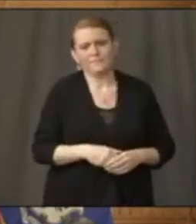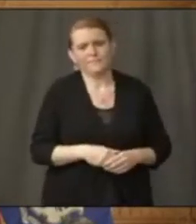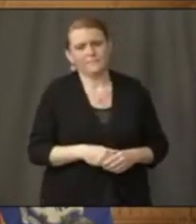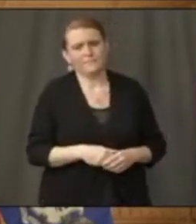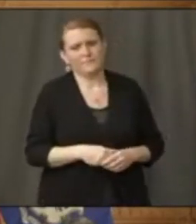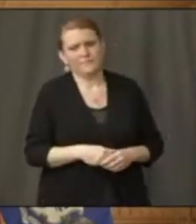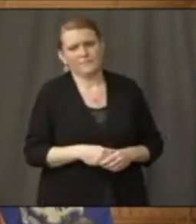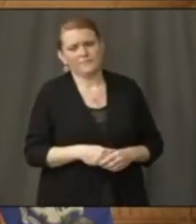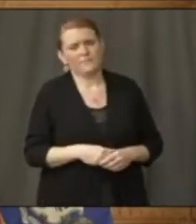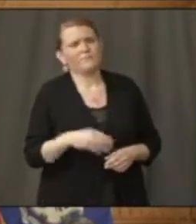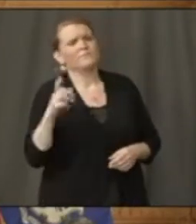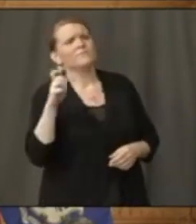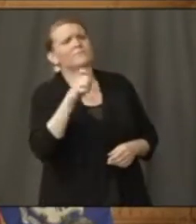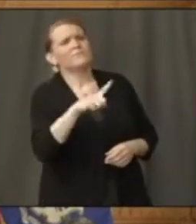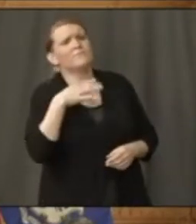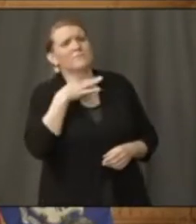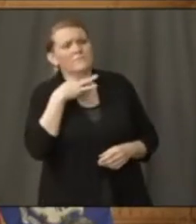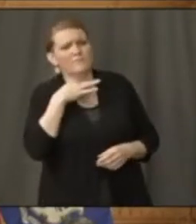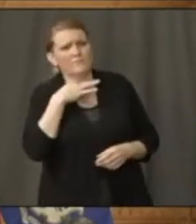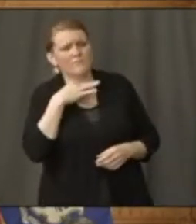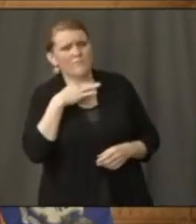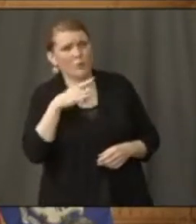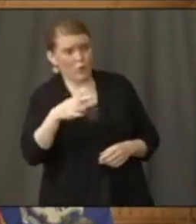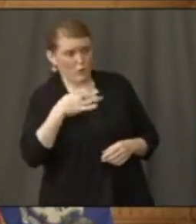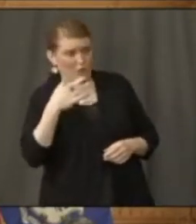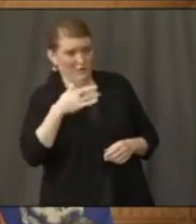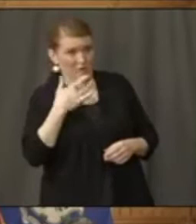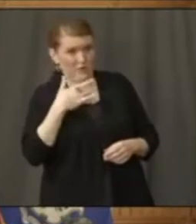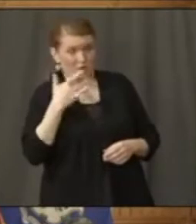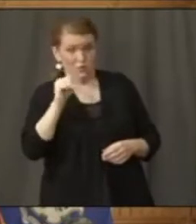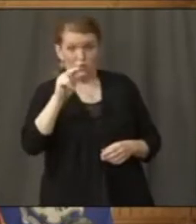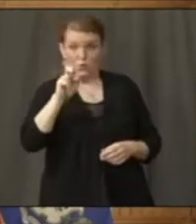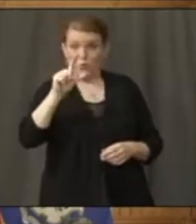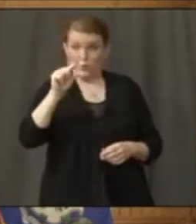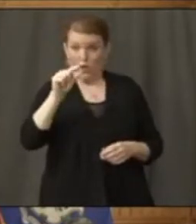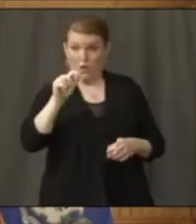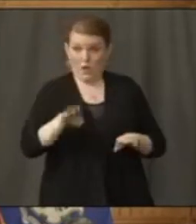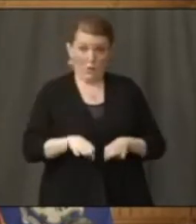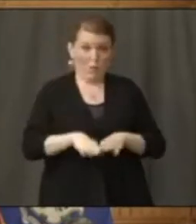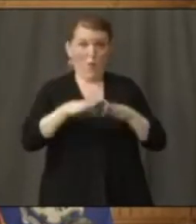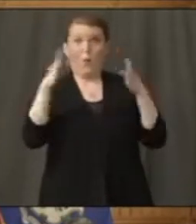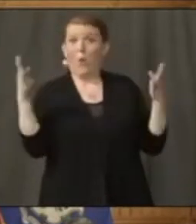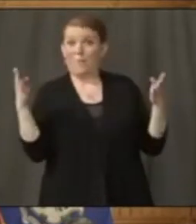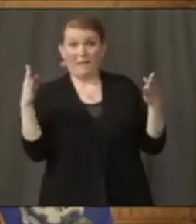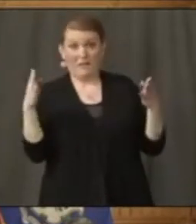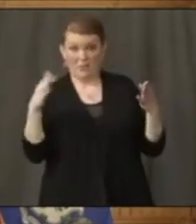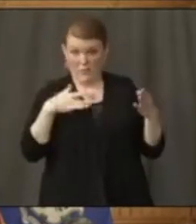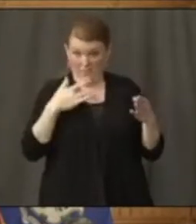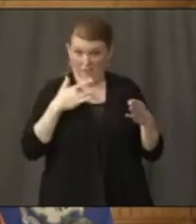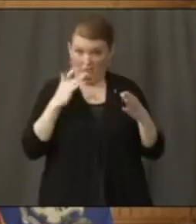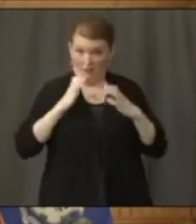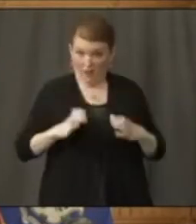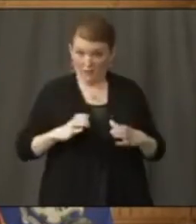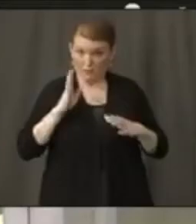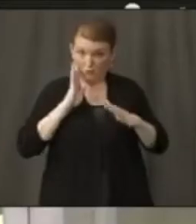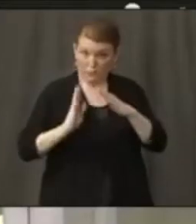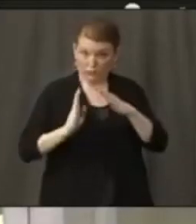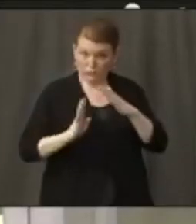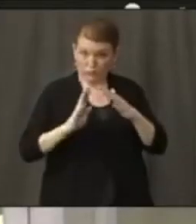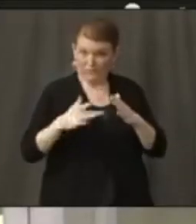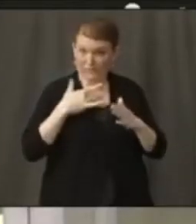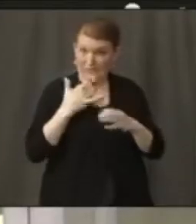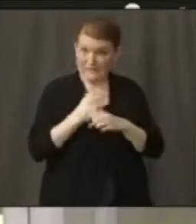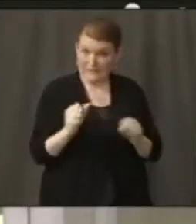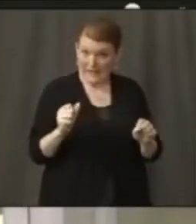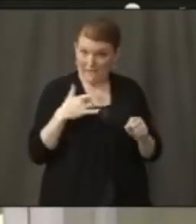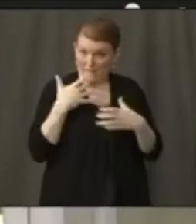feel comfortable enough that you're going to have all the business you can handle? You know, one would hope, but people have to